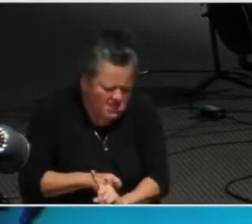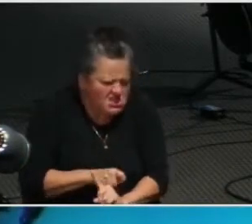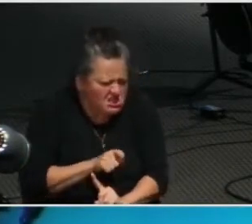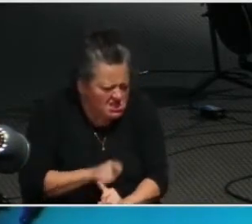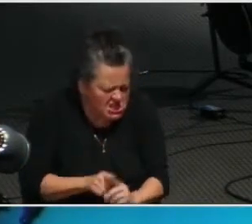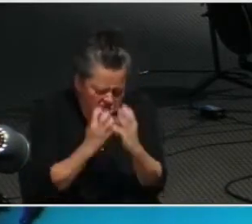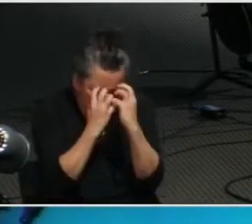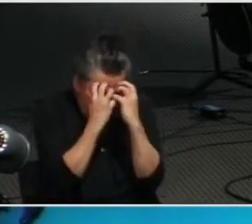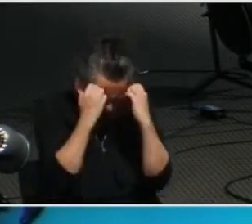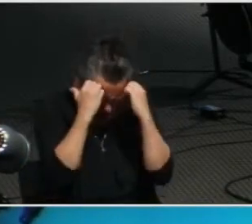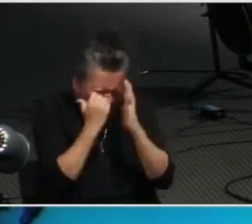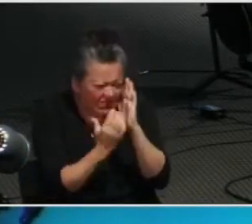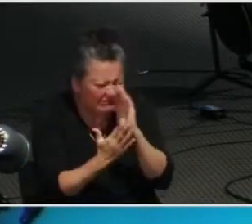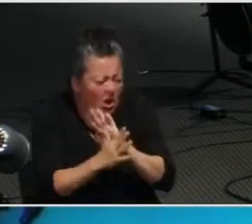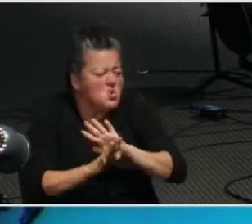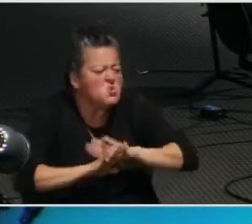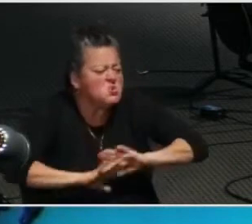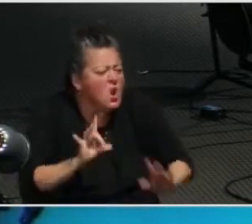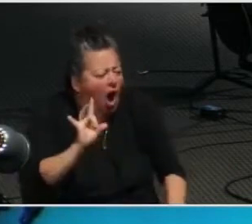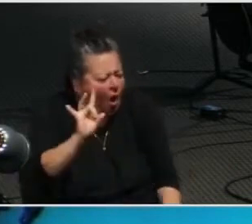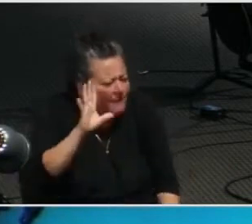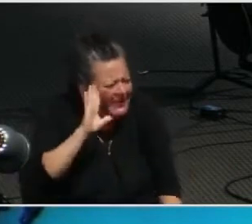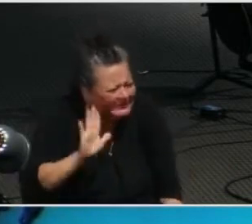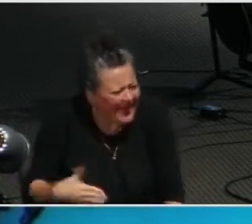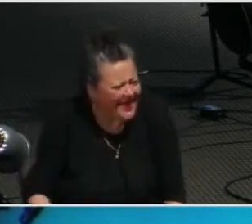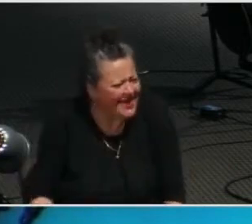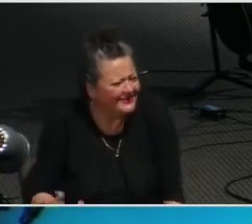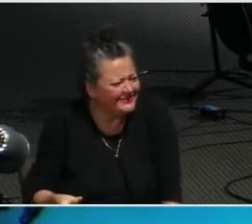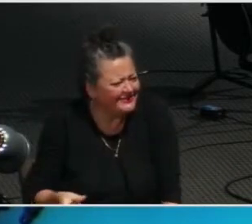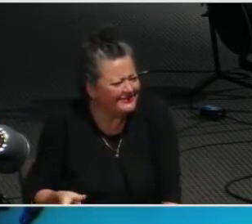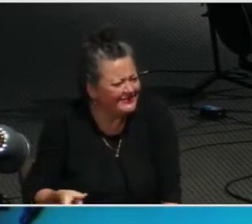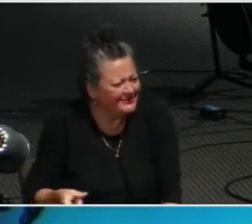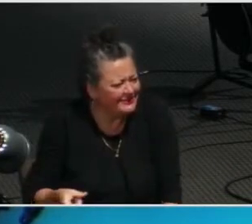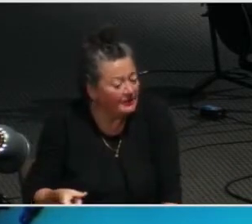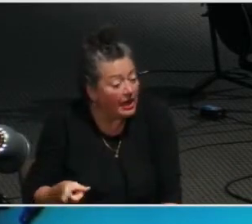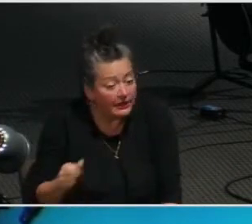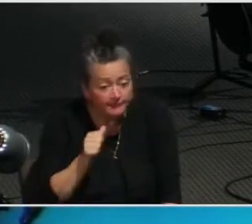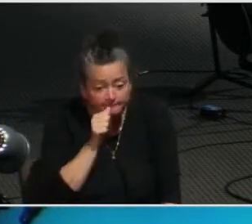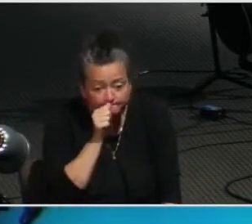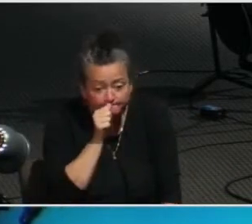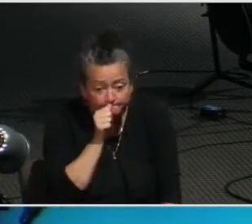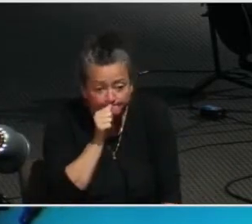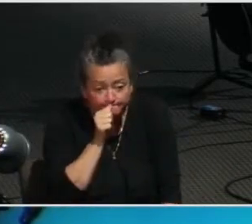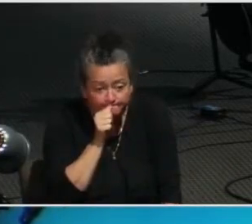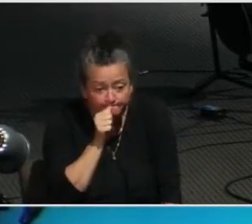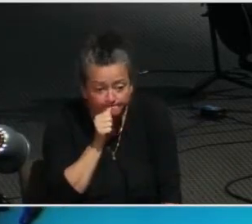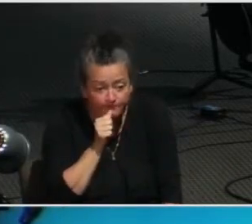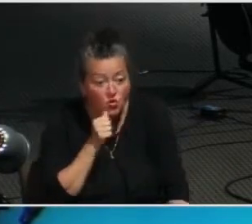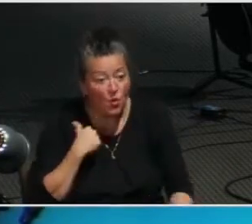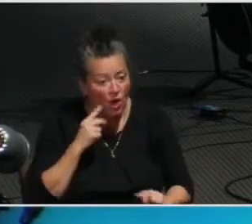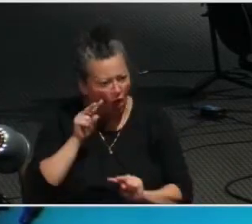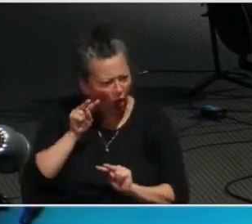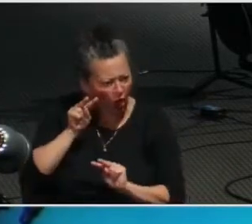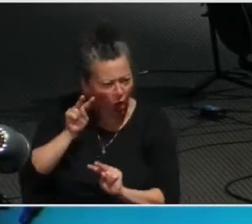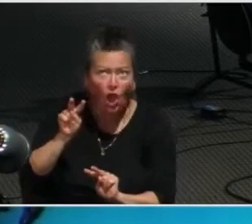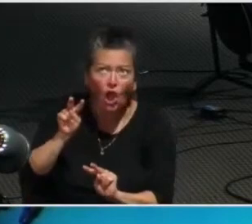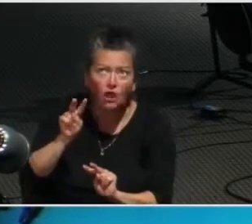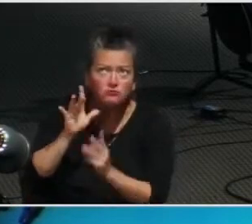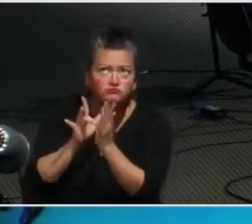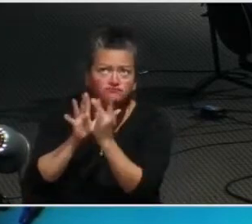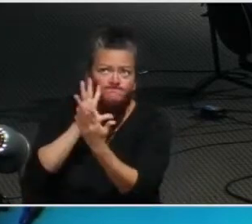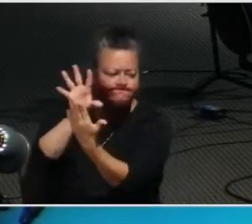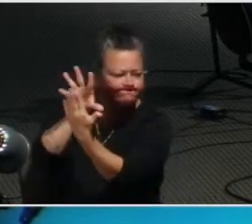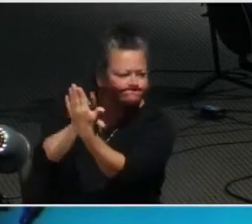oppressors to the Lord and seek his strength to persevere patiently. like Christ did.